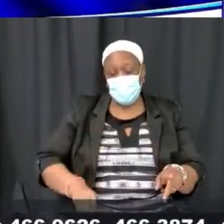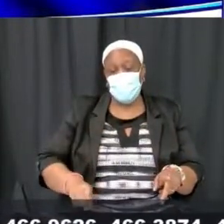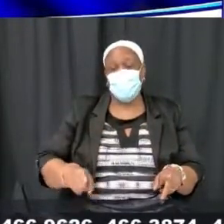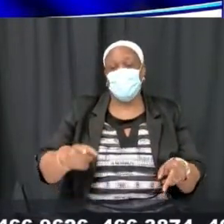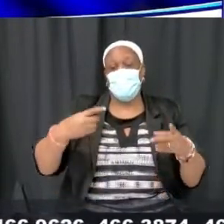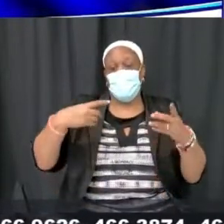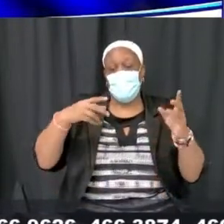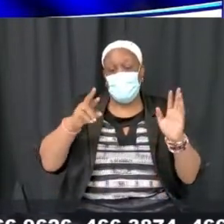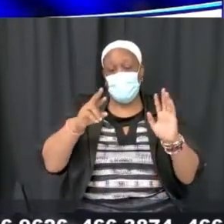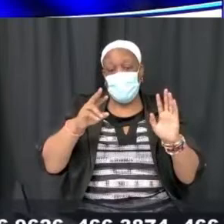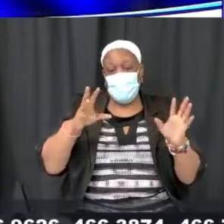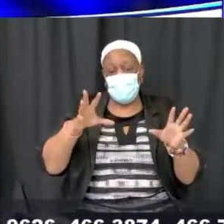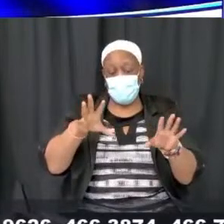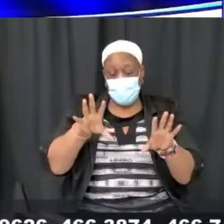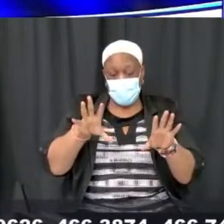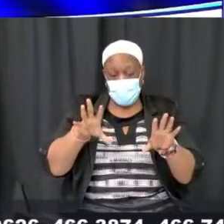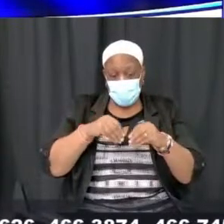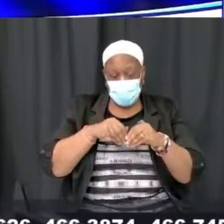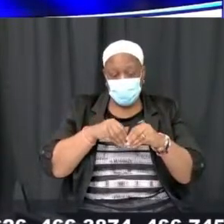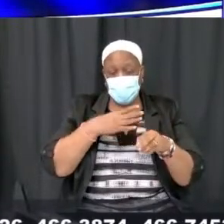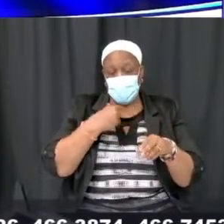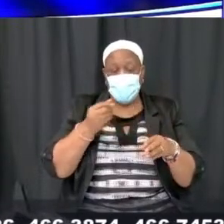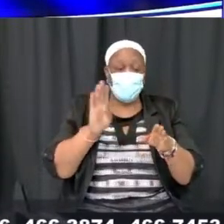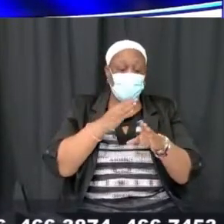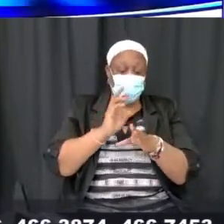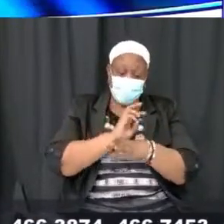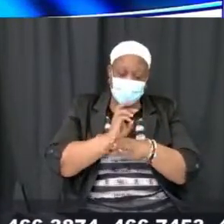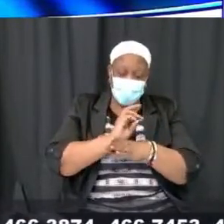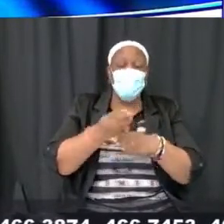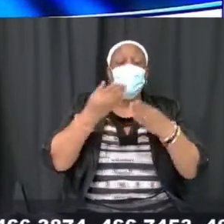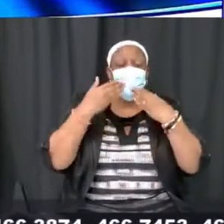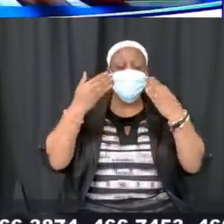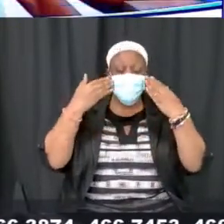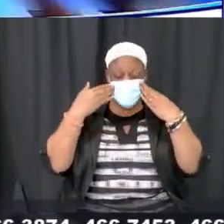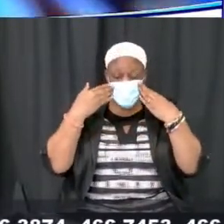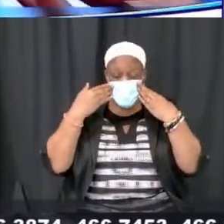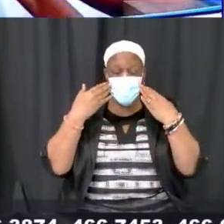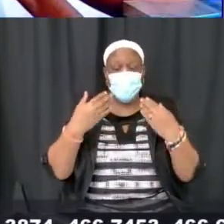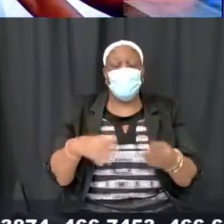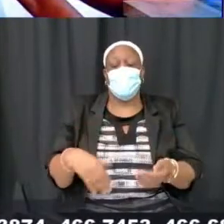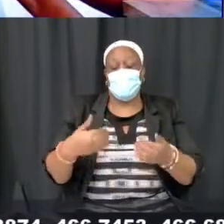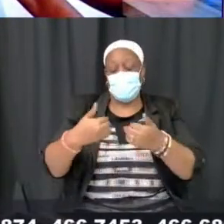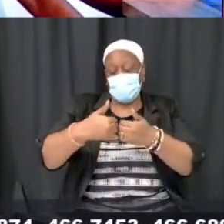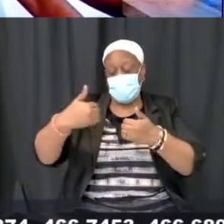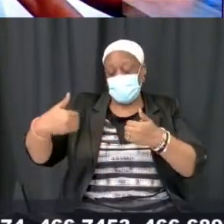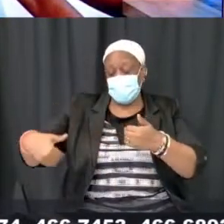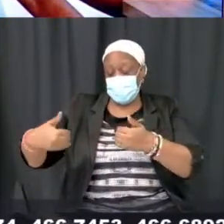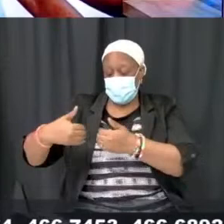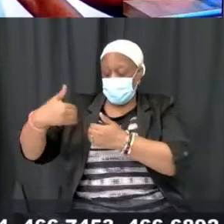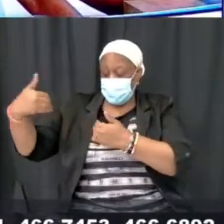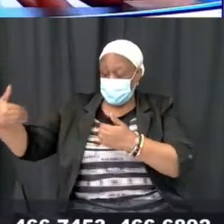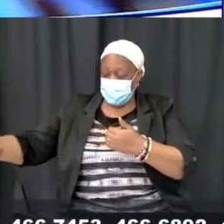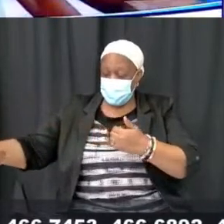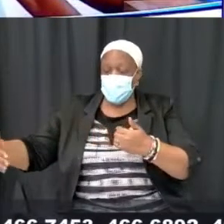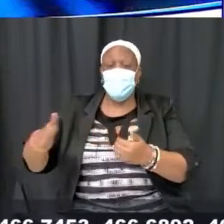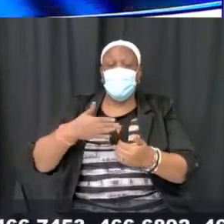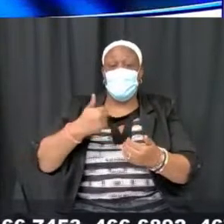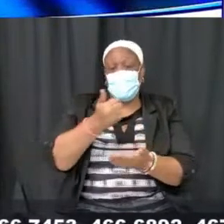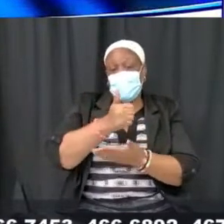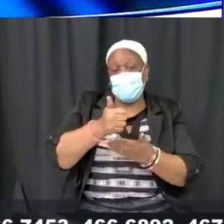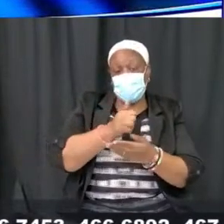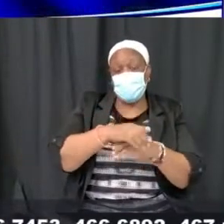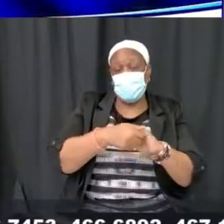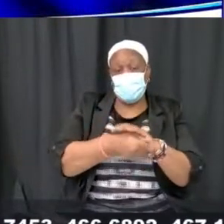Prevention and Control Act regarding the wearing of face masks, social and physical distancing, and hygiene